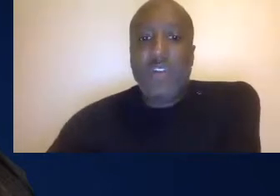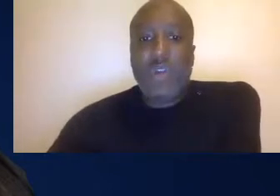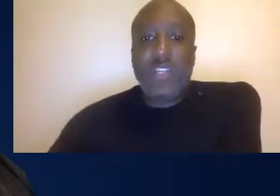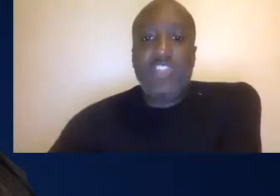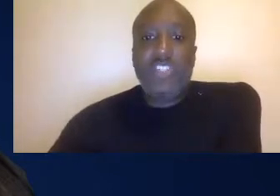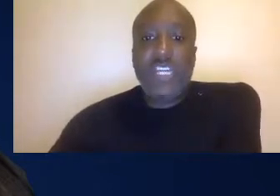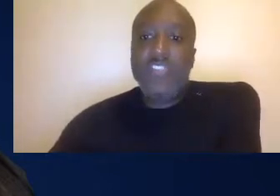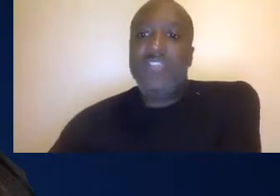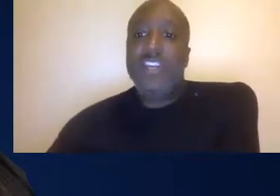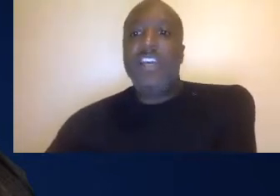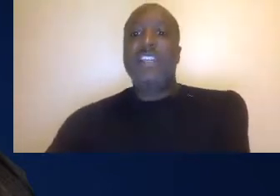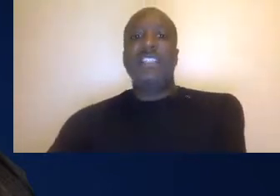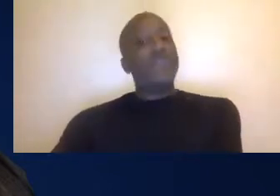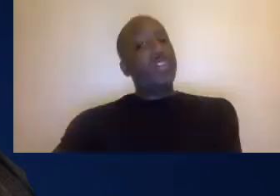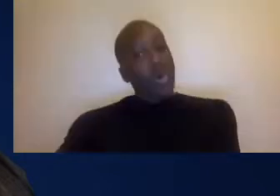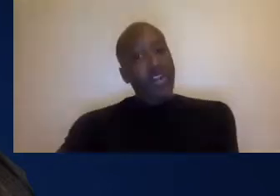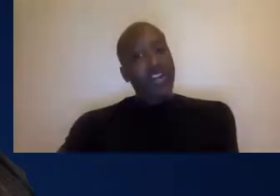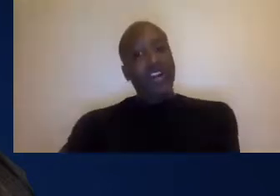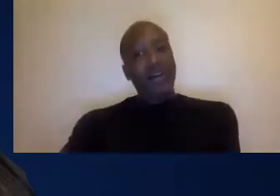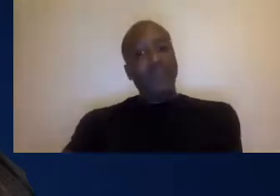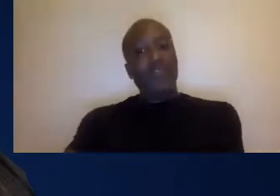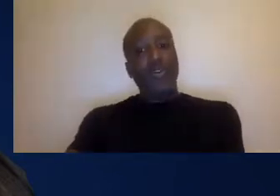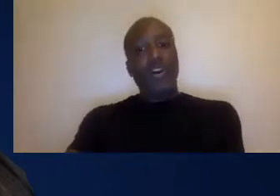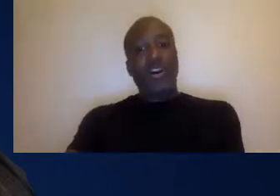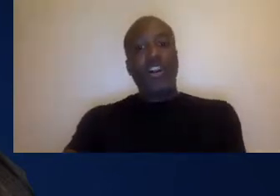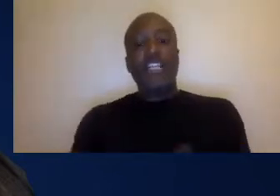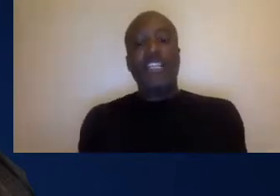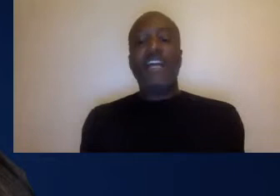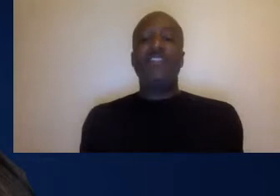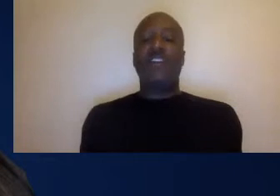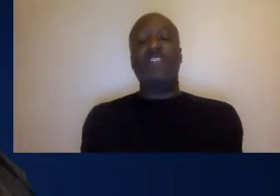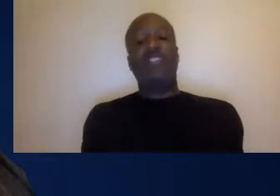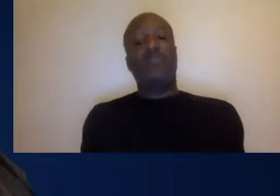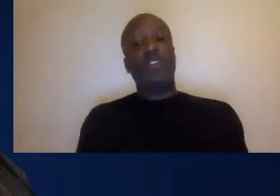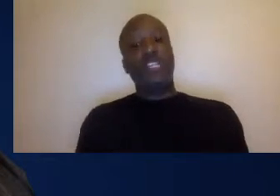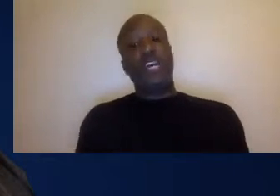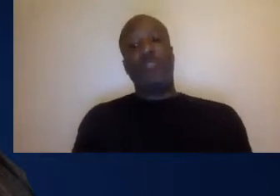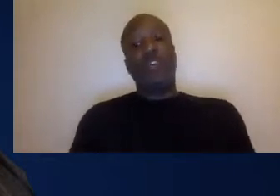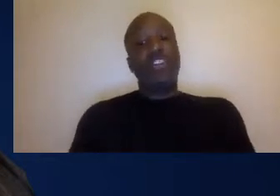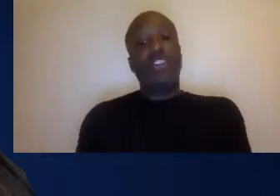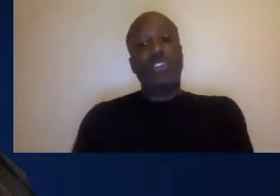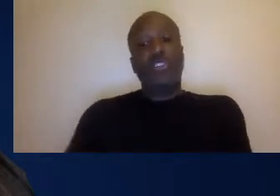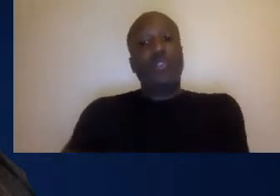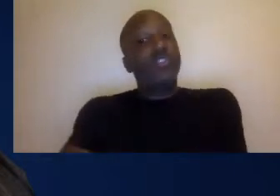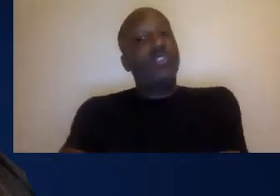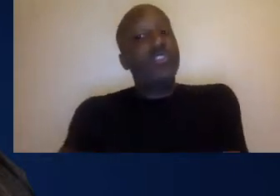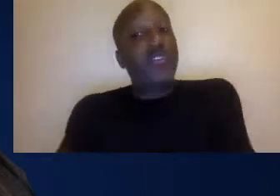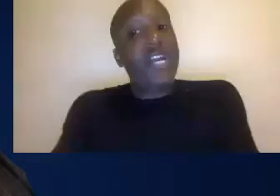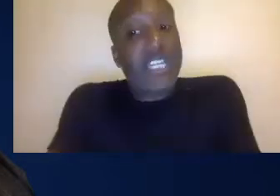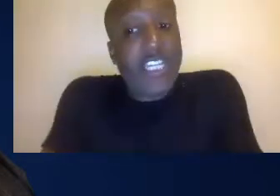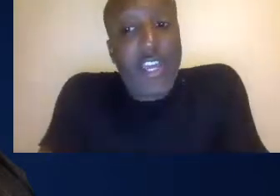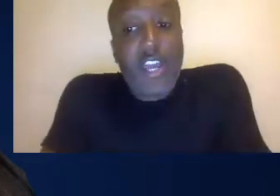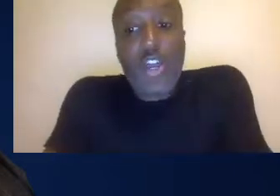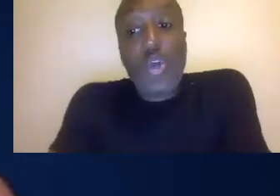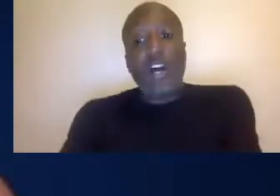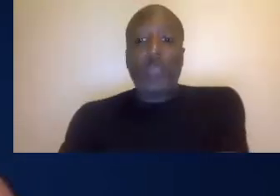love for all the great work that she does. And let's keep it going. For our last conversation for tonight, we're going to turn to Christopher